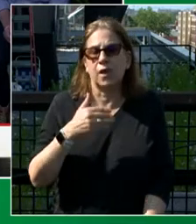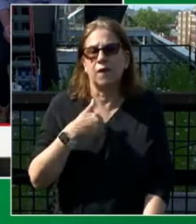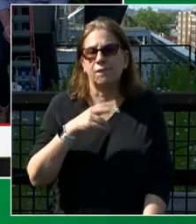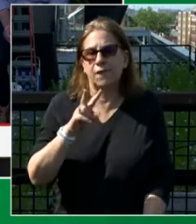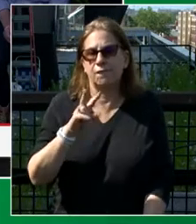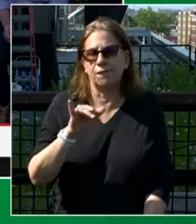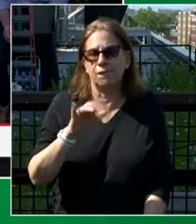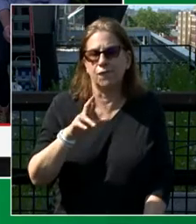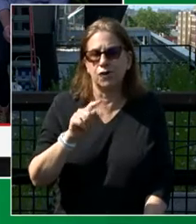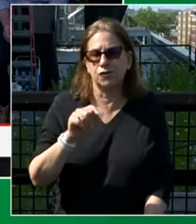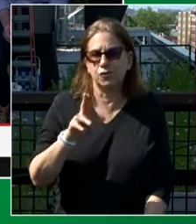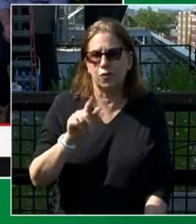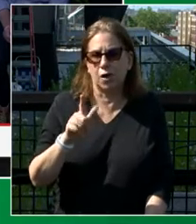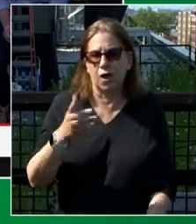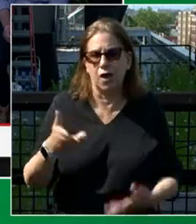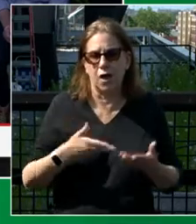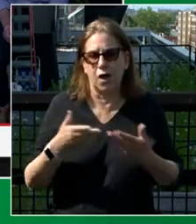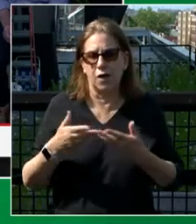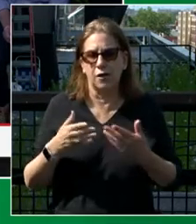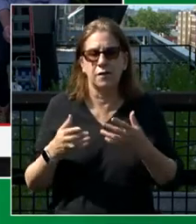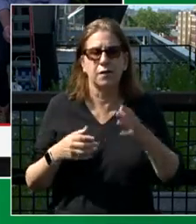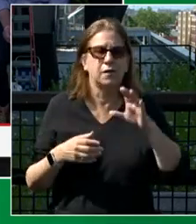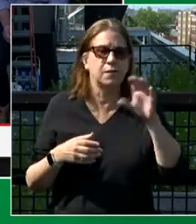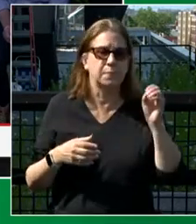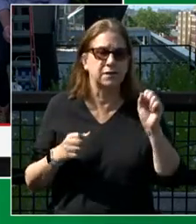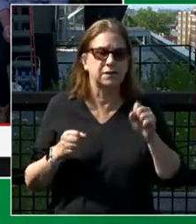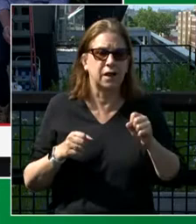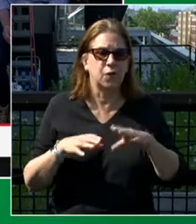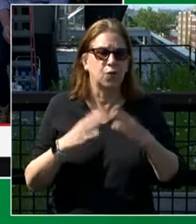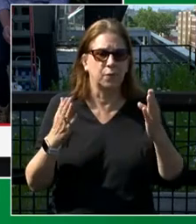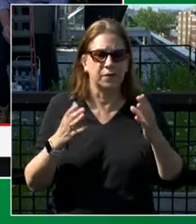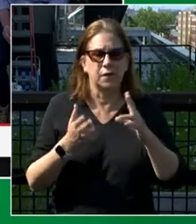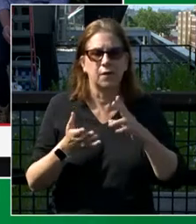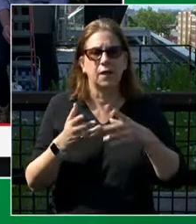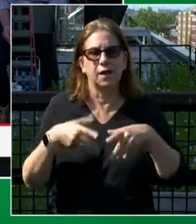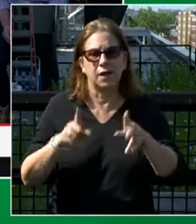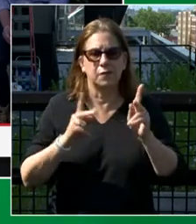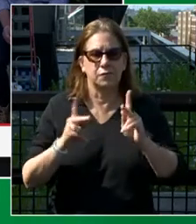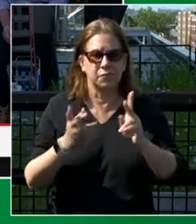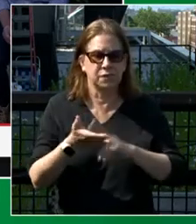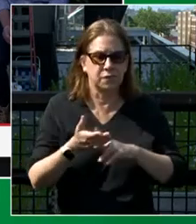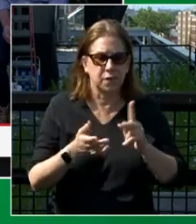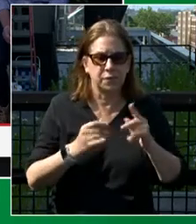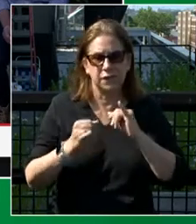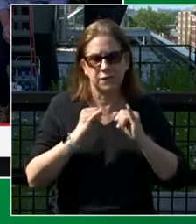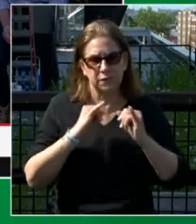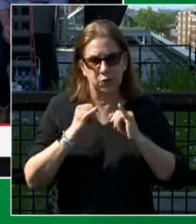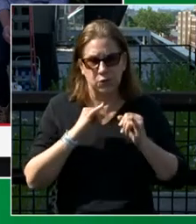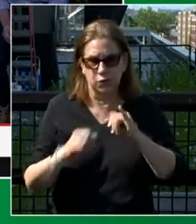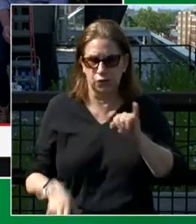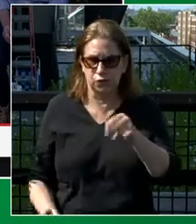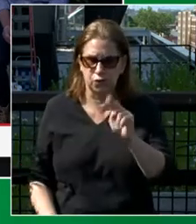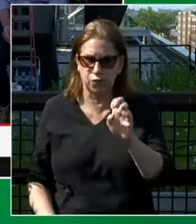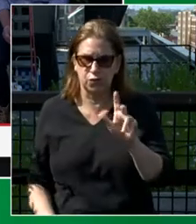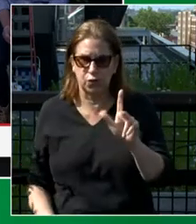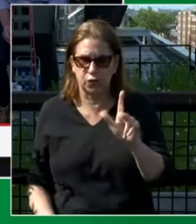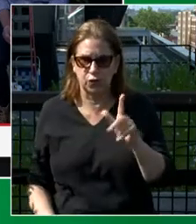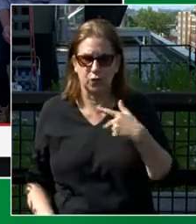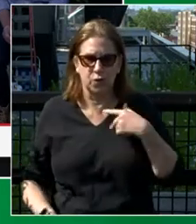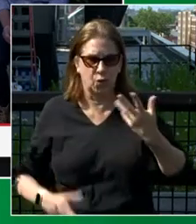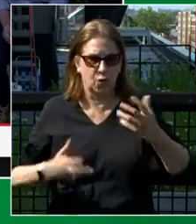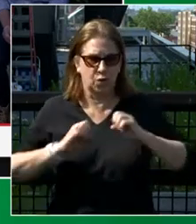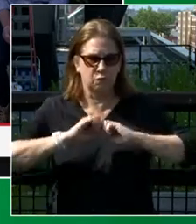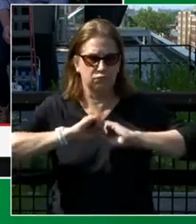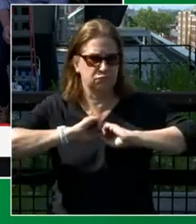employers can sign up to do interviews on June 23rd. And so I'm happy to make sure that we send out that information.